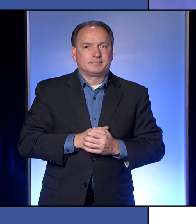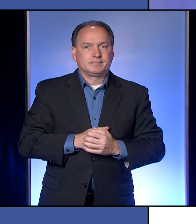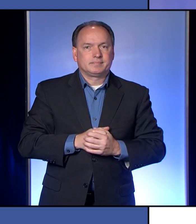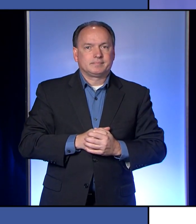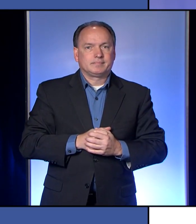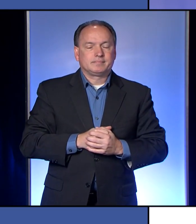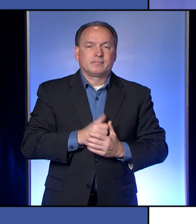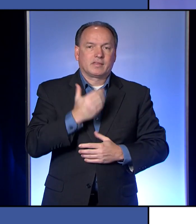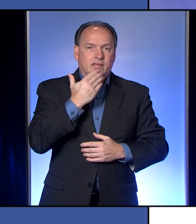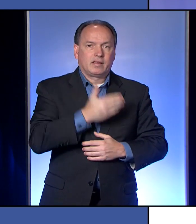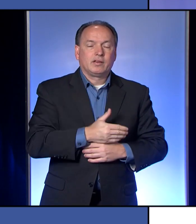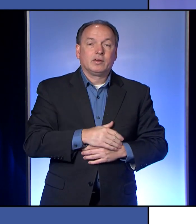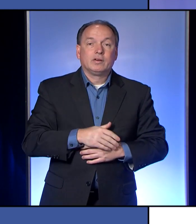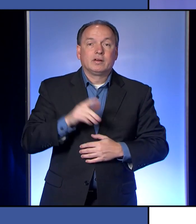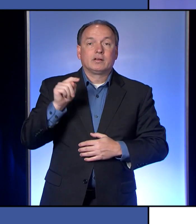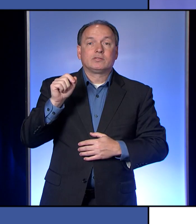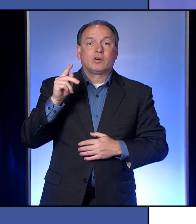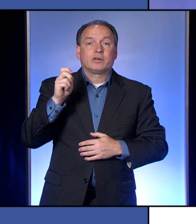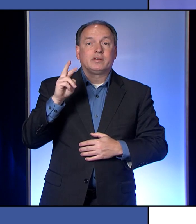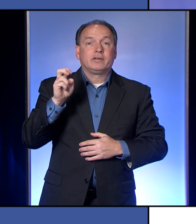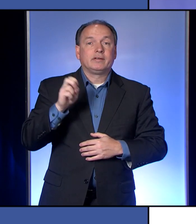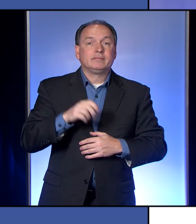All right. Thank you. Sure. Talk Erie.